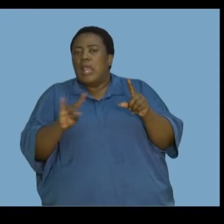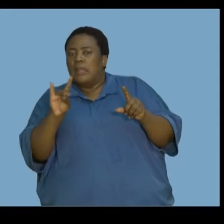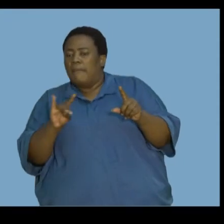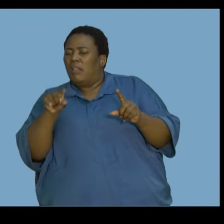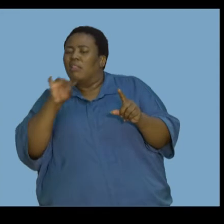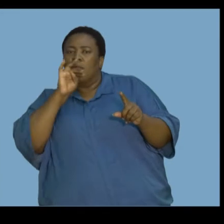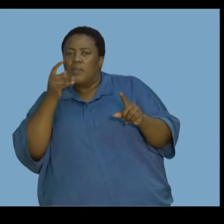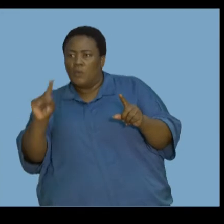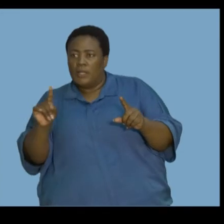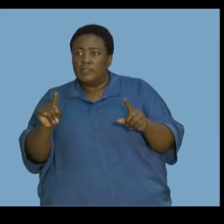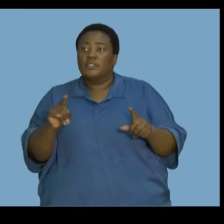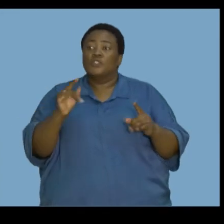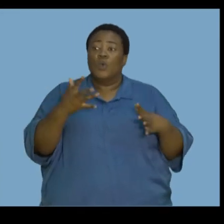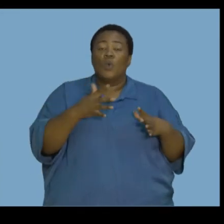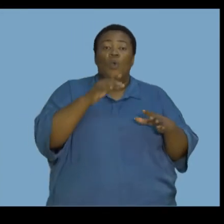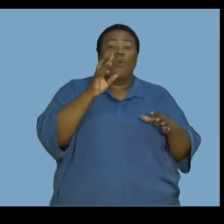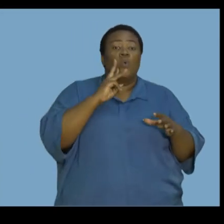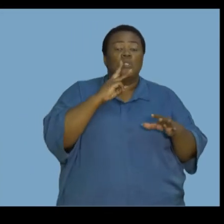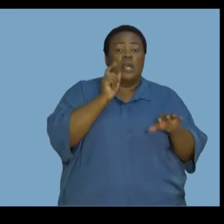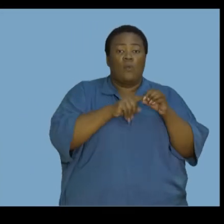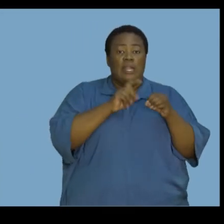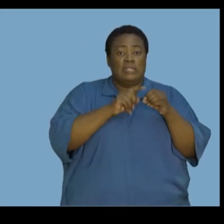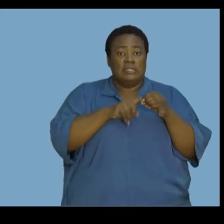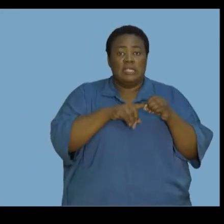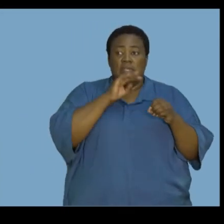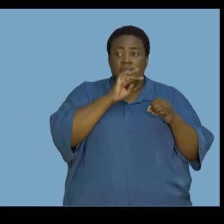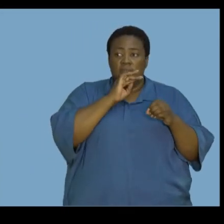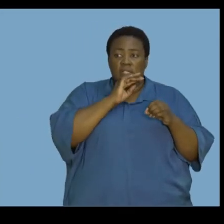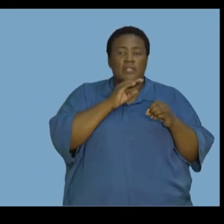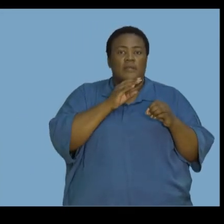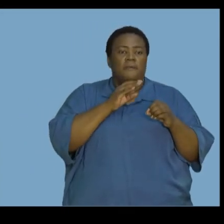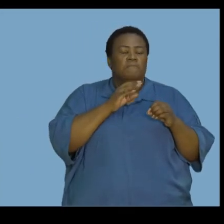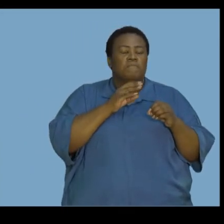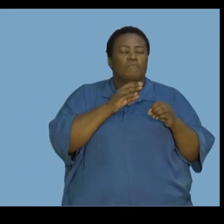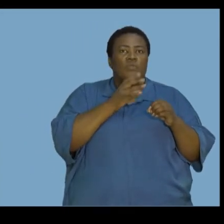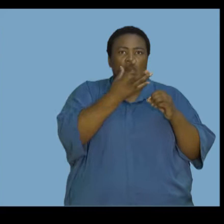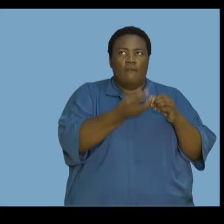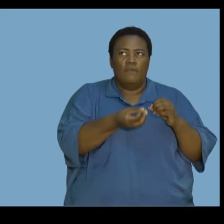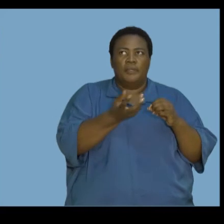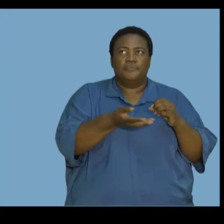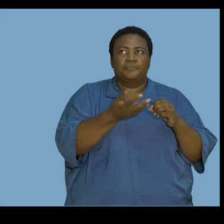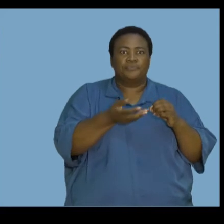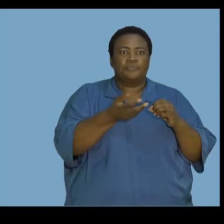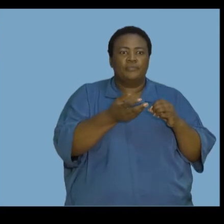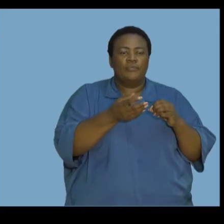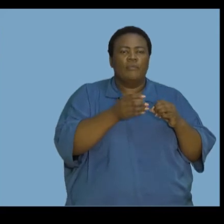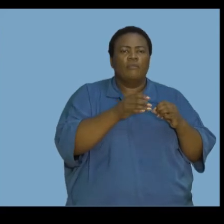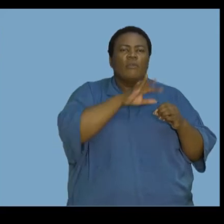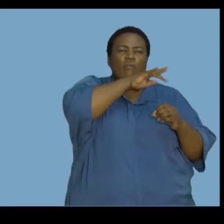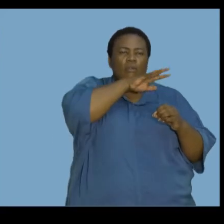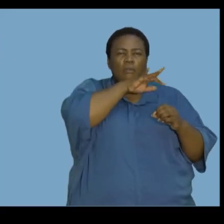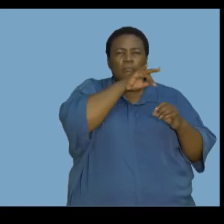So water quality is a measure by several factors, such as the concentration of dissolved oxygen,